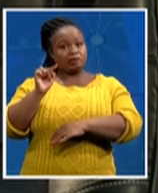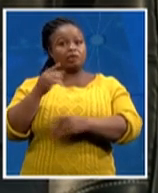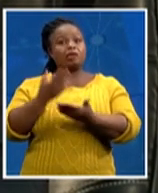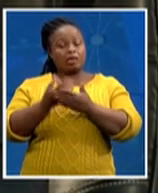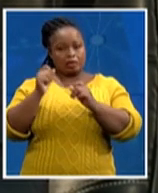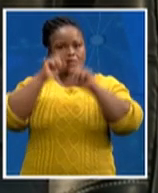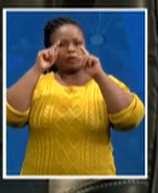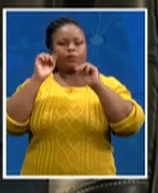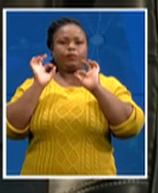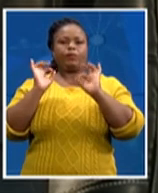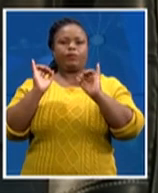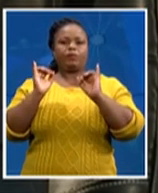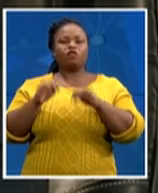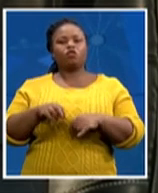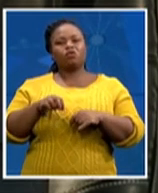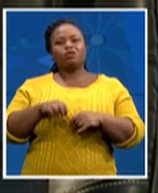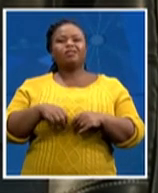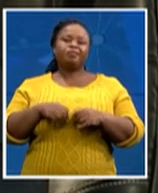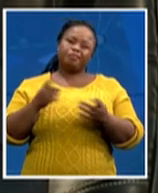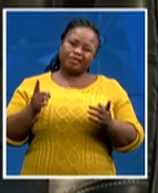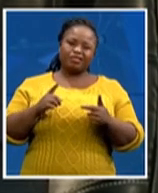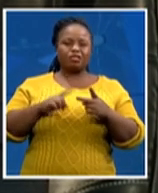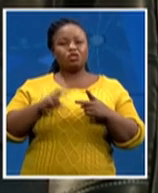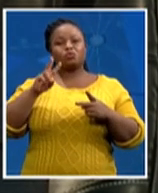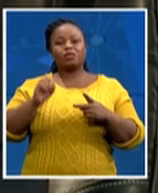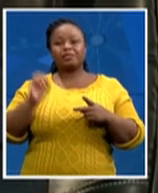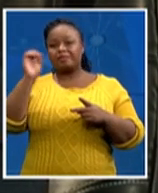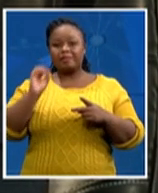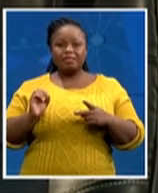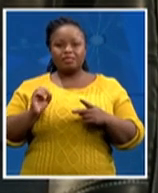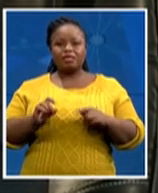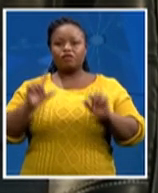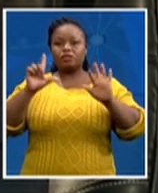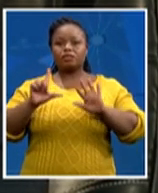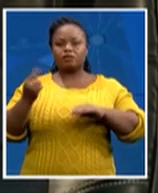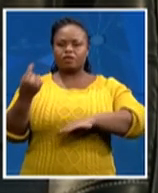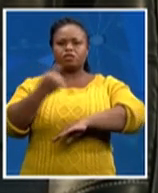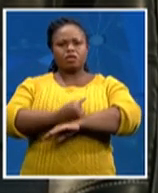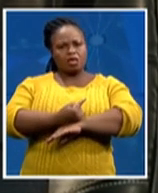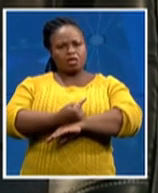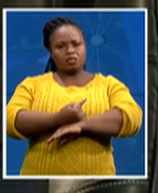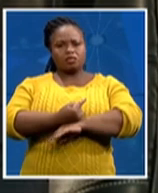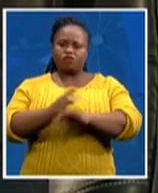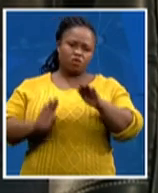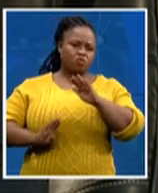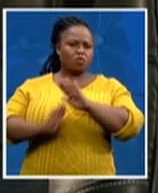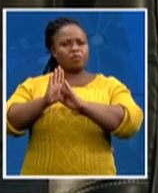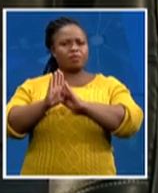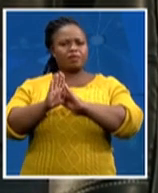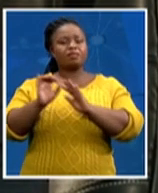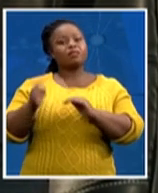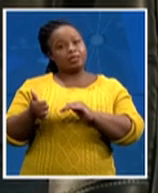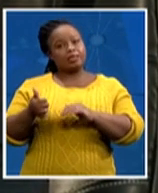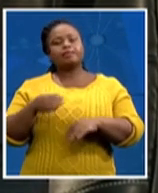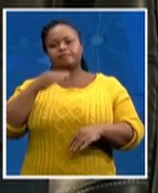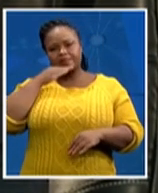20% increase in cases over a 7-day moving average will trigger a resurgence, which